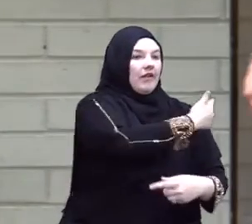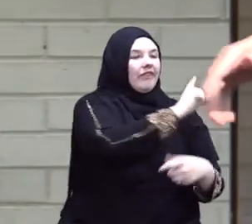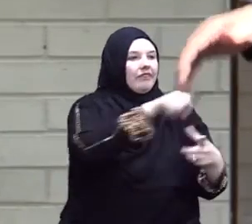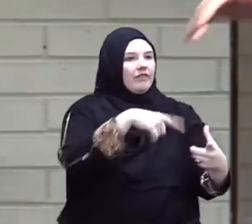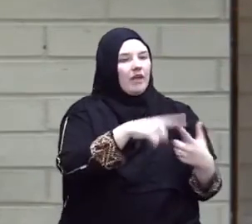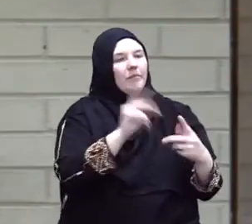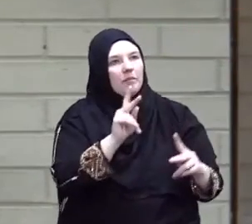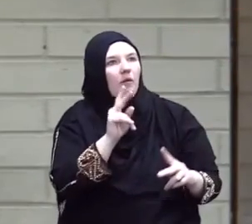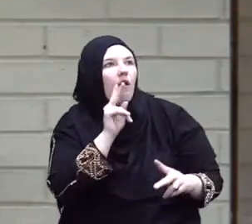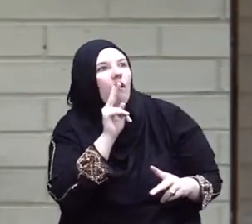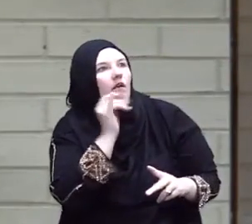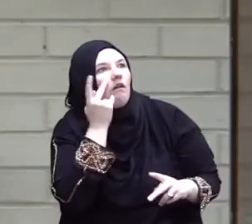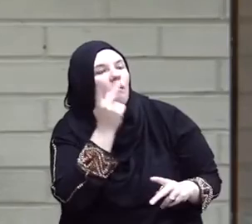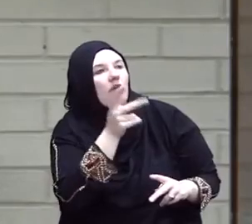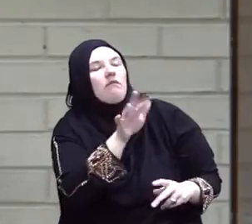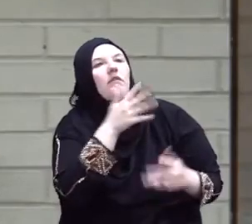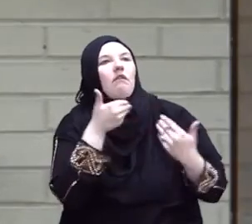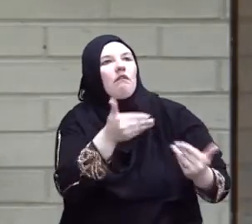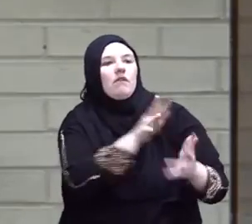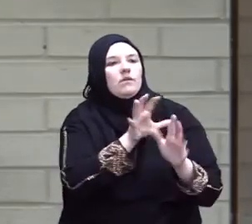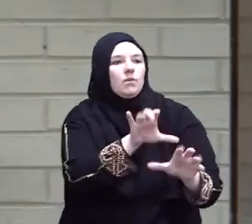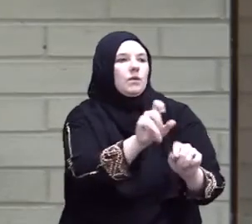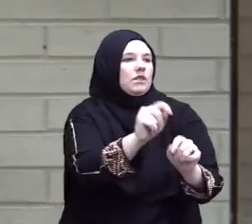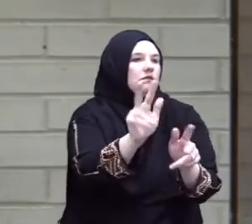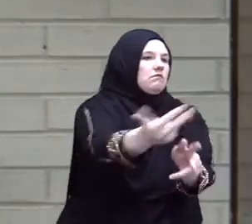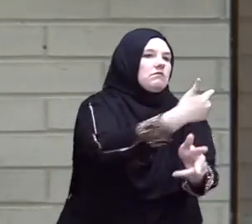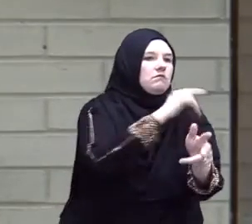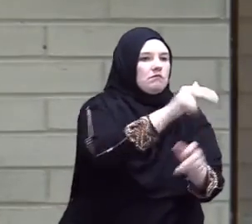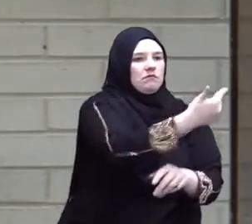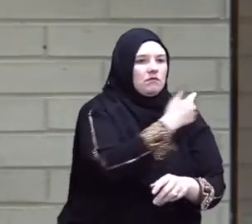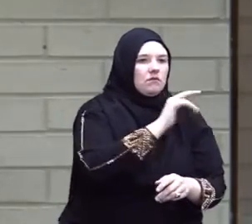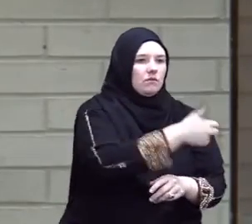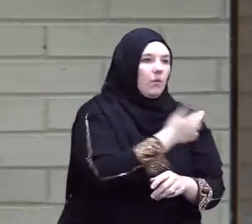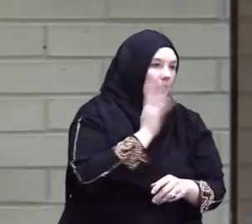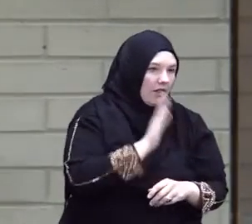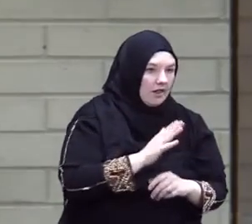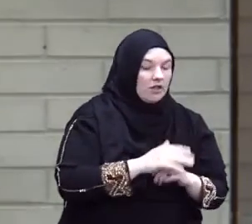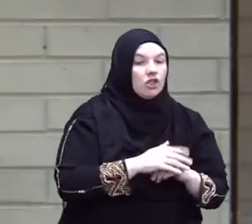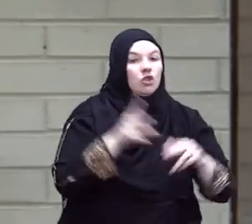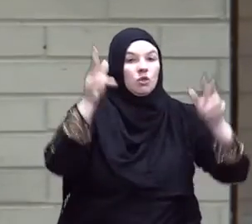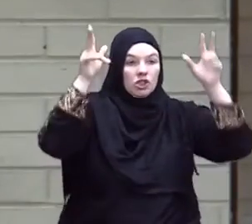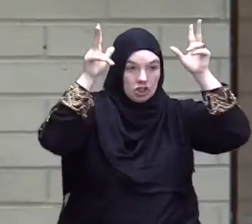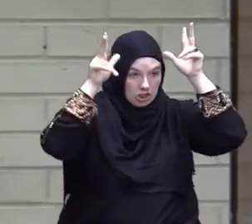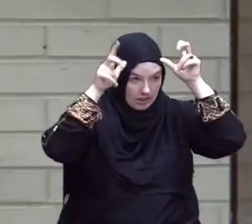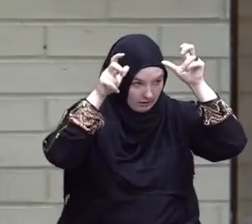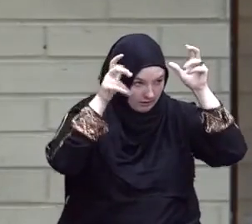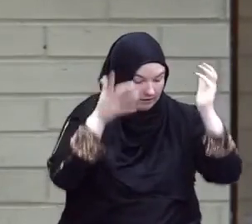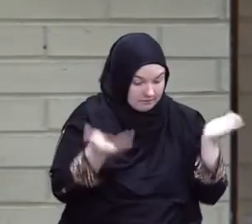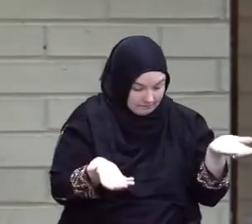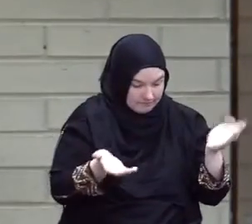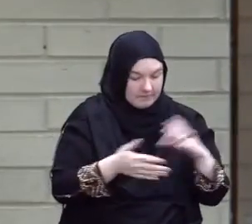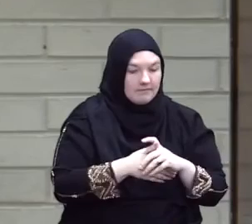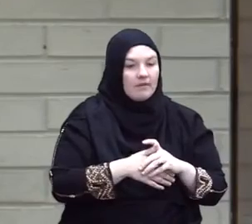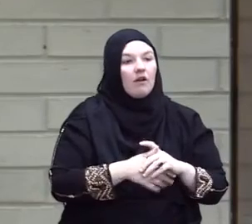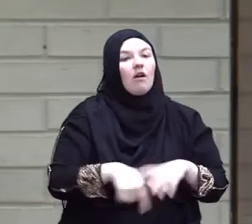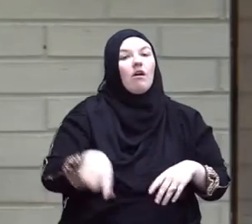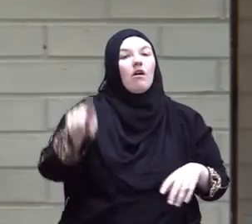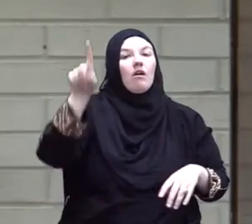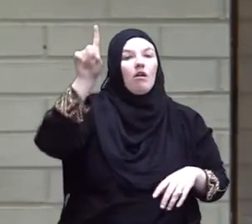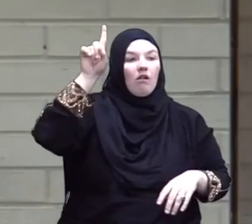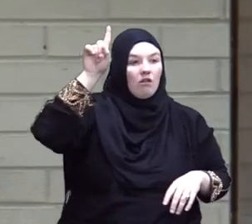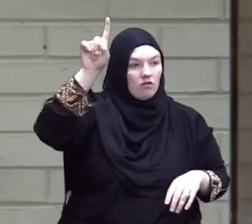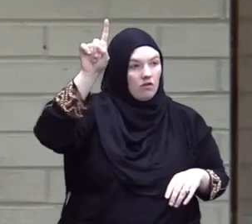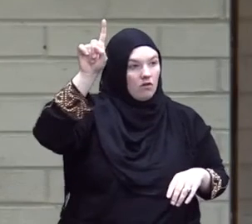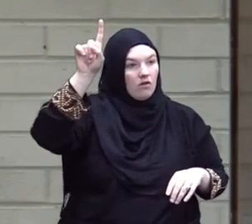U-turn, everybody will make a U-turn. They think that it is cleared. So the shaitan, Allah,